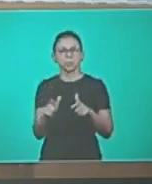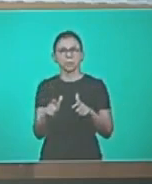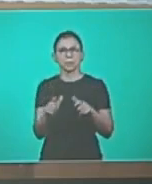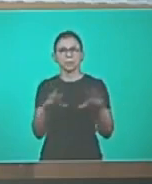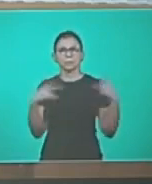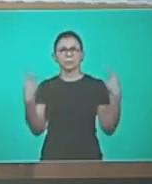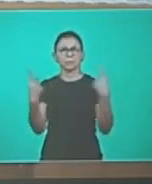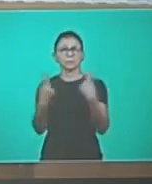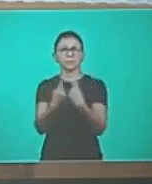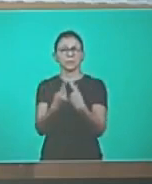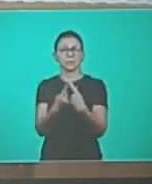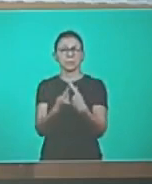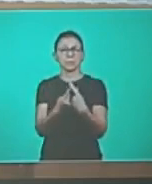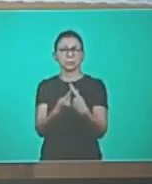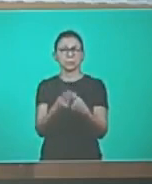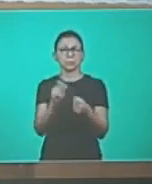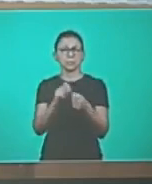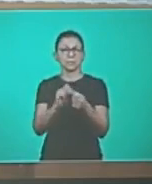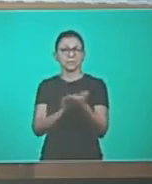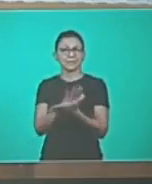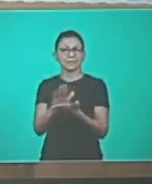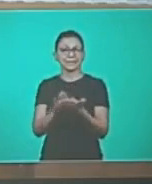facilities for any other thing